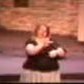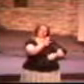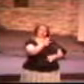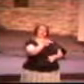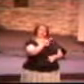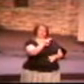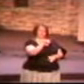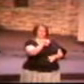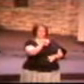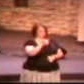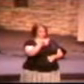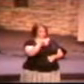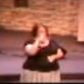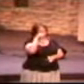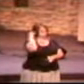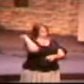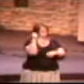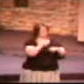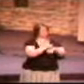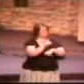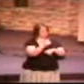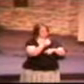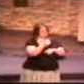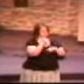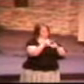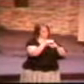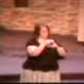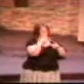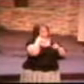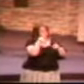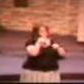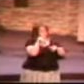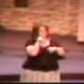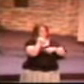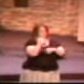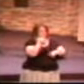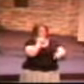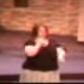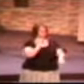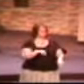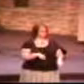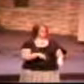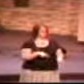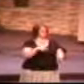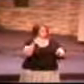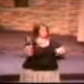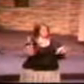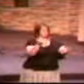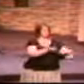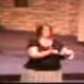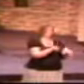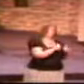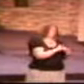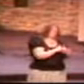Moses was receiving the ten words of the ten commandments and he comes down with